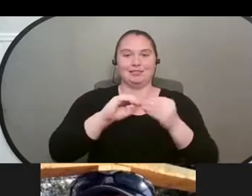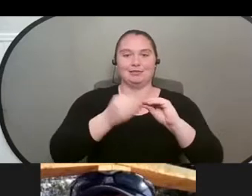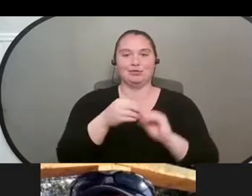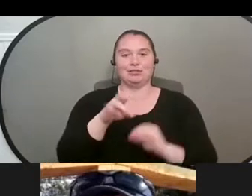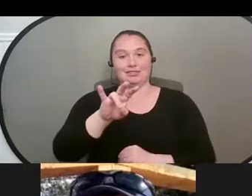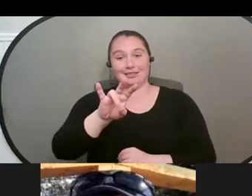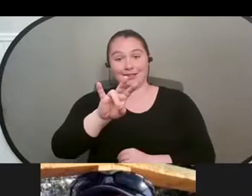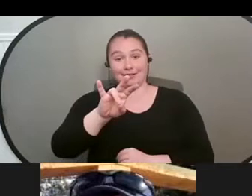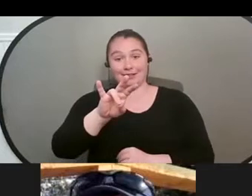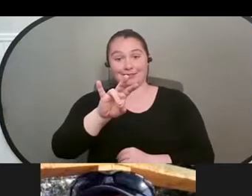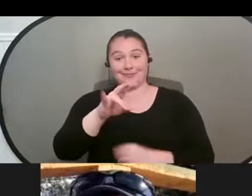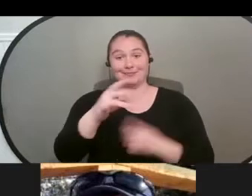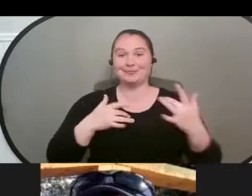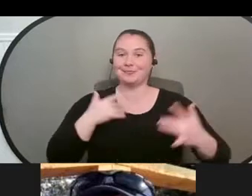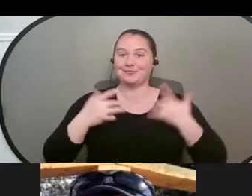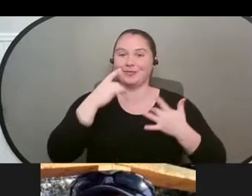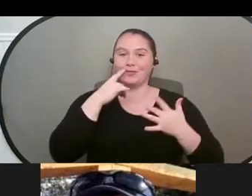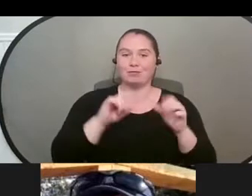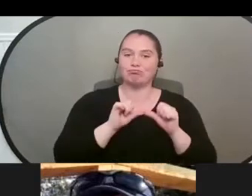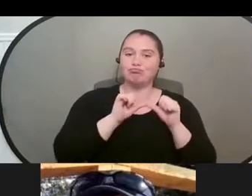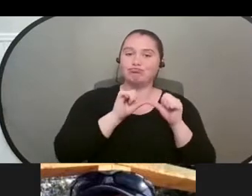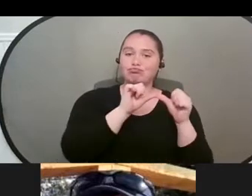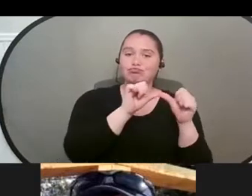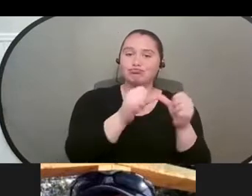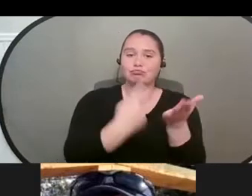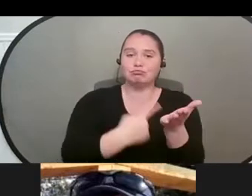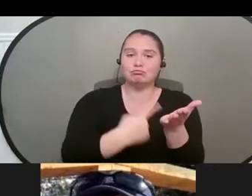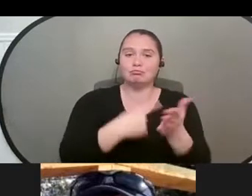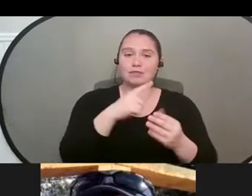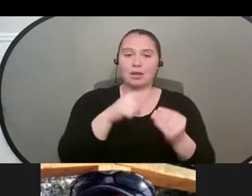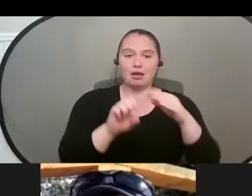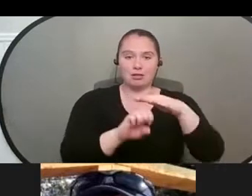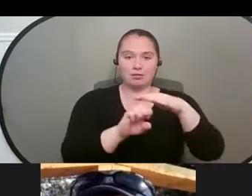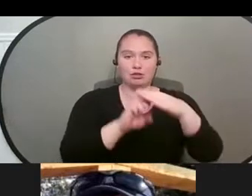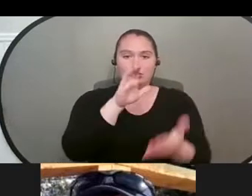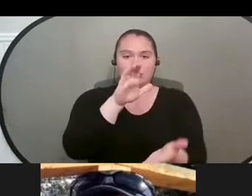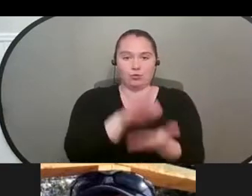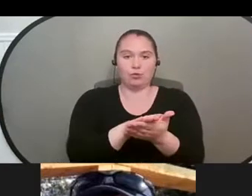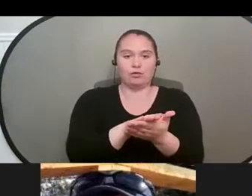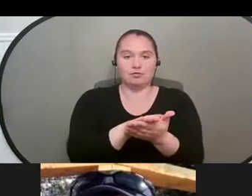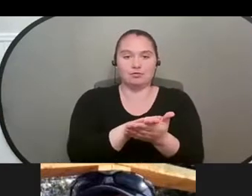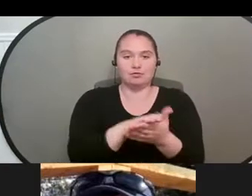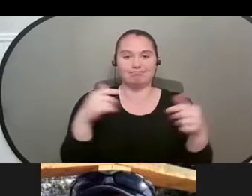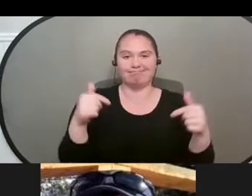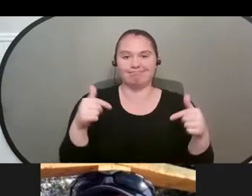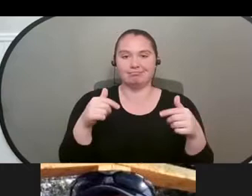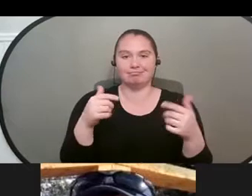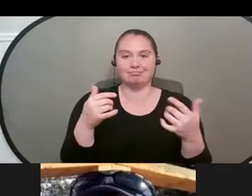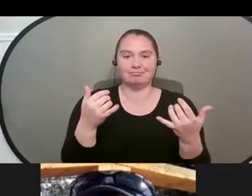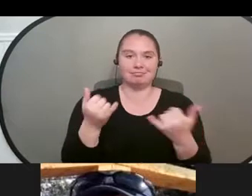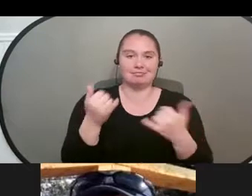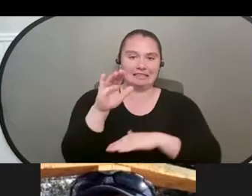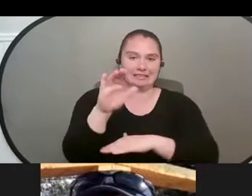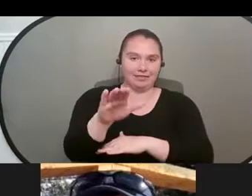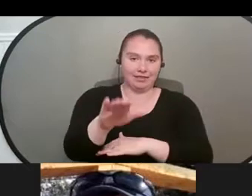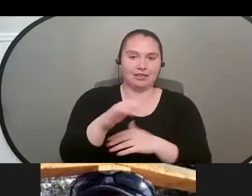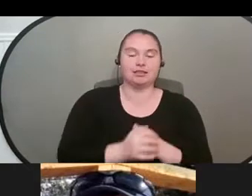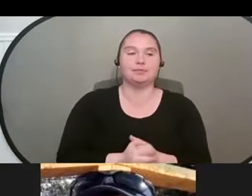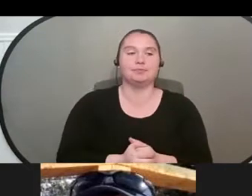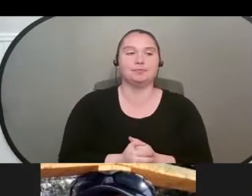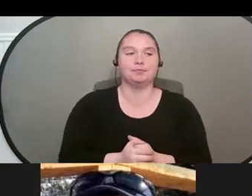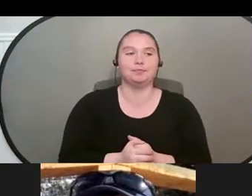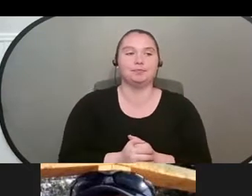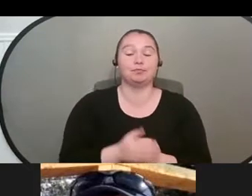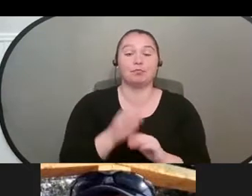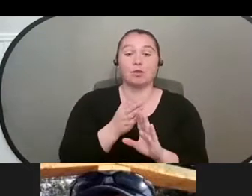excited about continuing our conversation regarding elementary schools this evening. But before we do that,